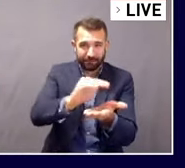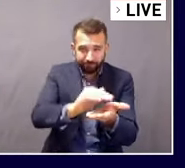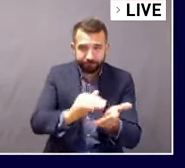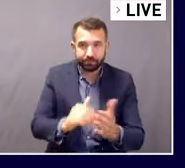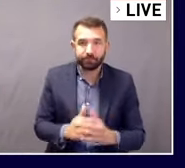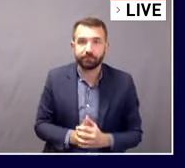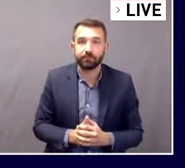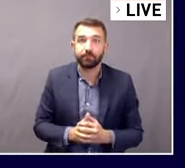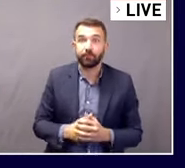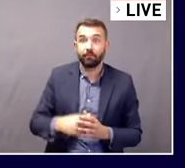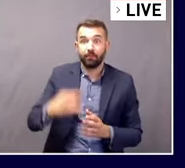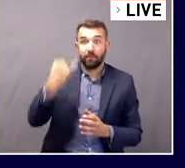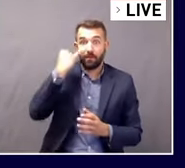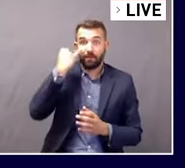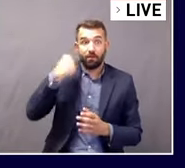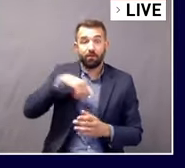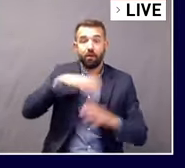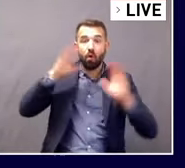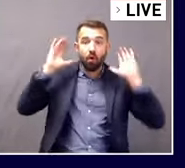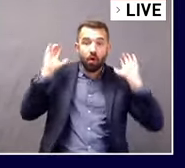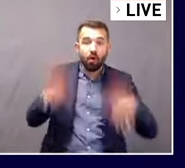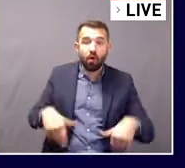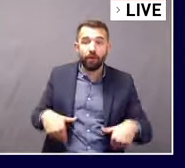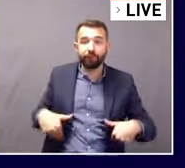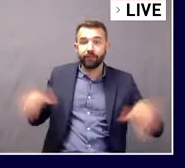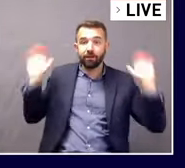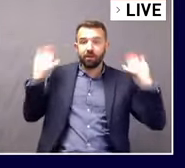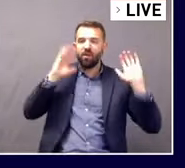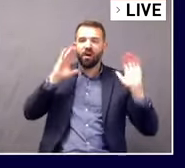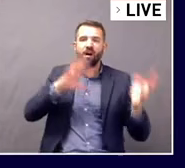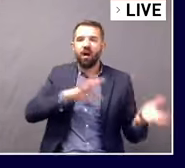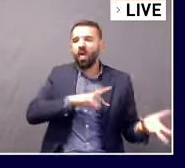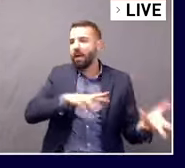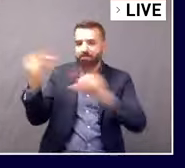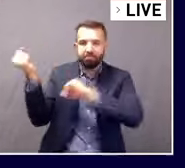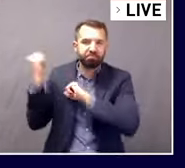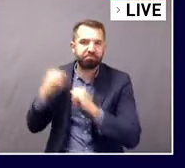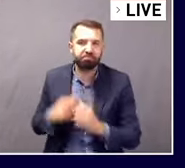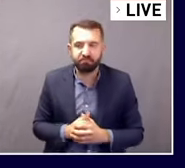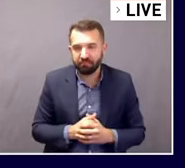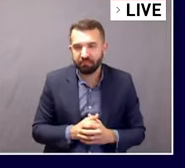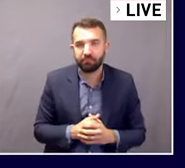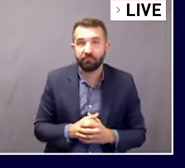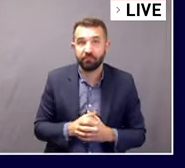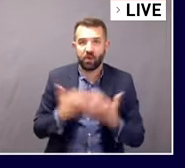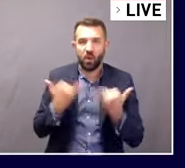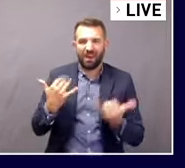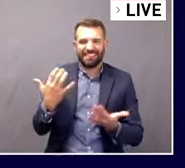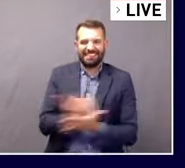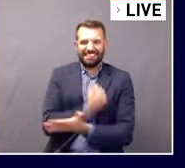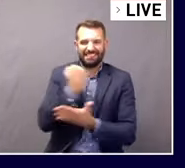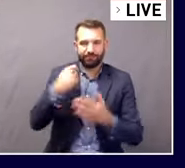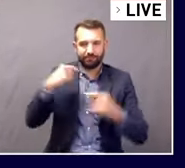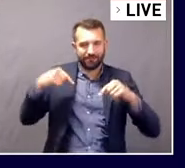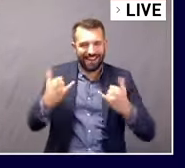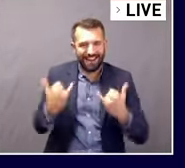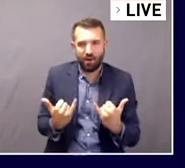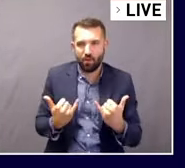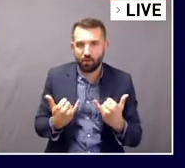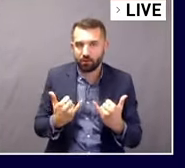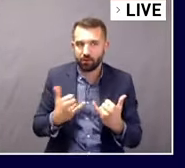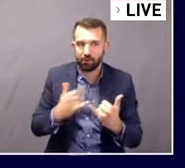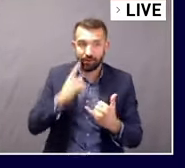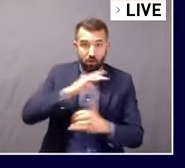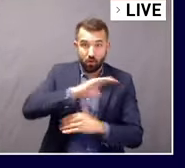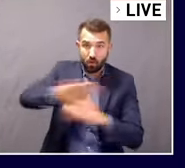However, we have an opportunity still in front of us to seize upon that and make sure that all of us are taking